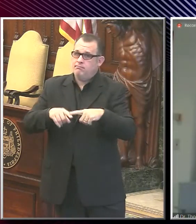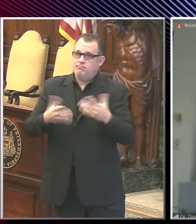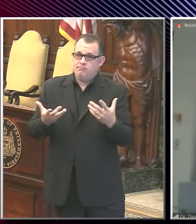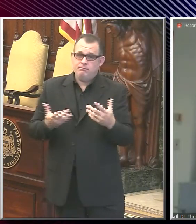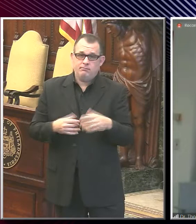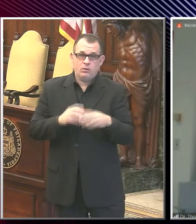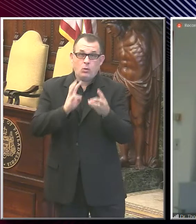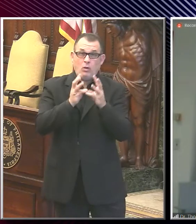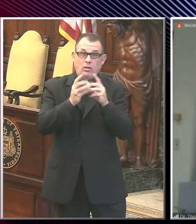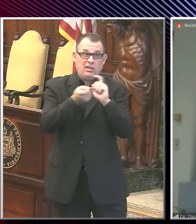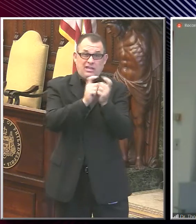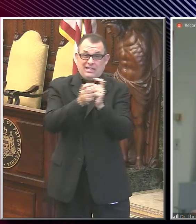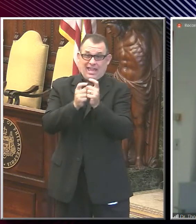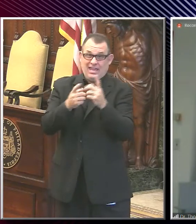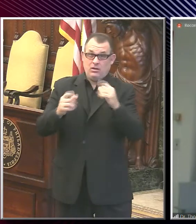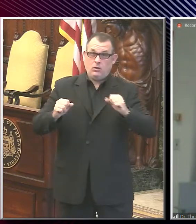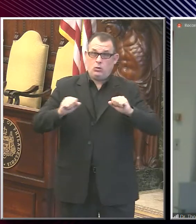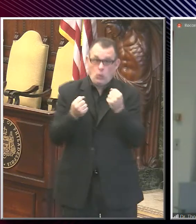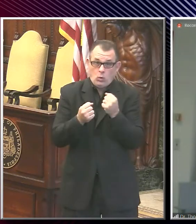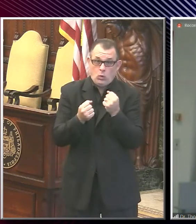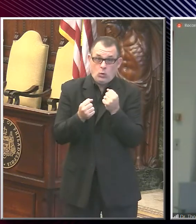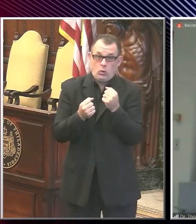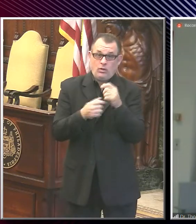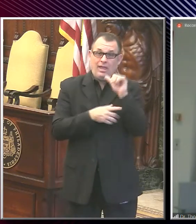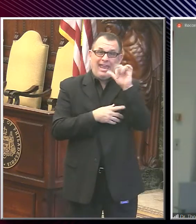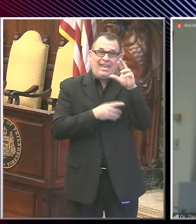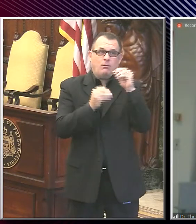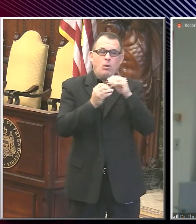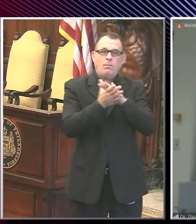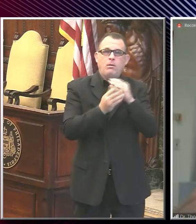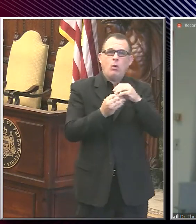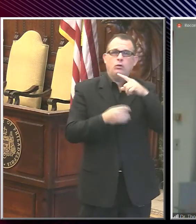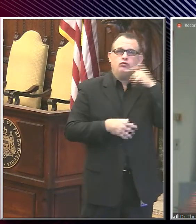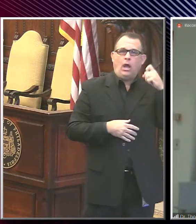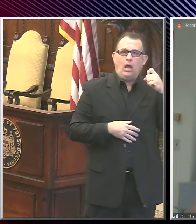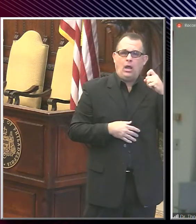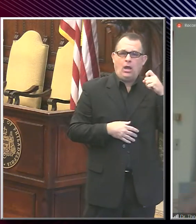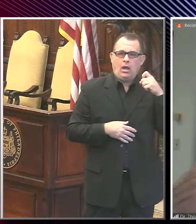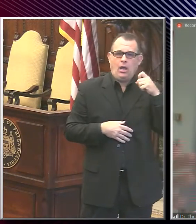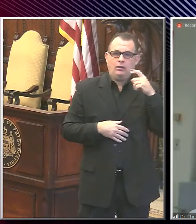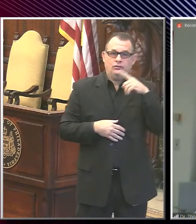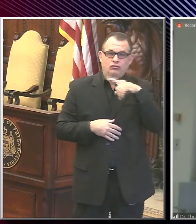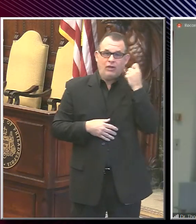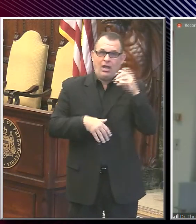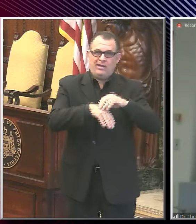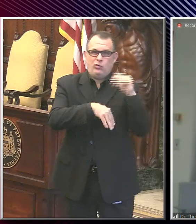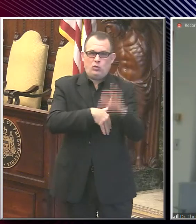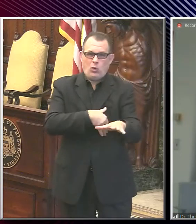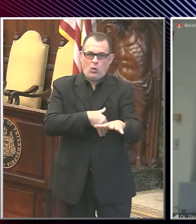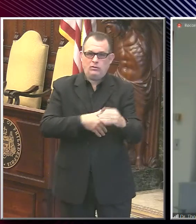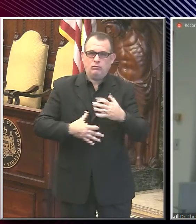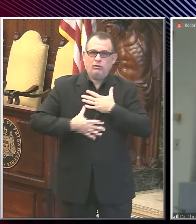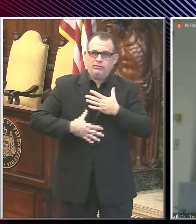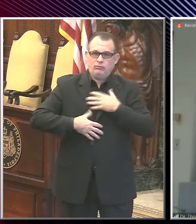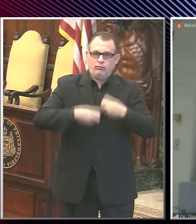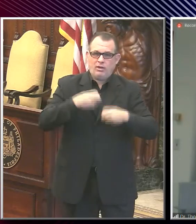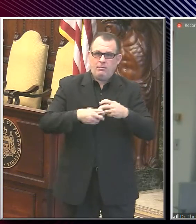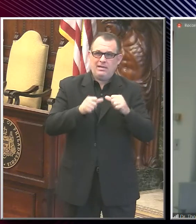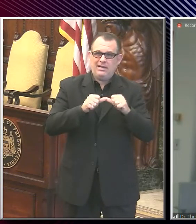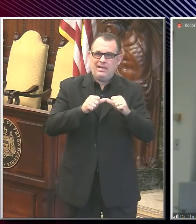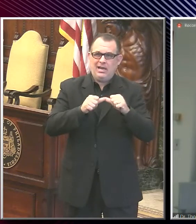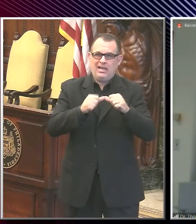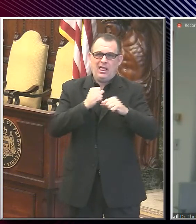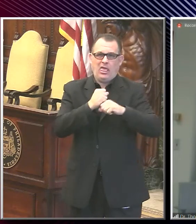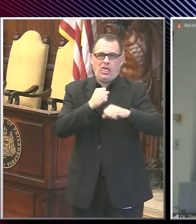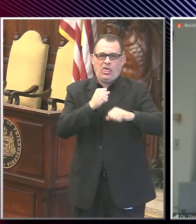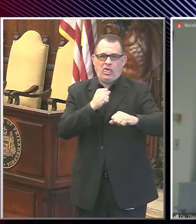cold, it makes it the air is dry, and in dry air, it's easier for these respiratory droplets to linger and to transmit from one person to another.